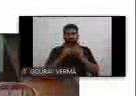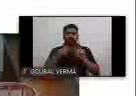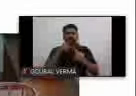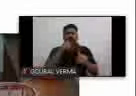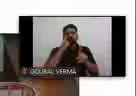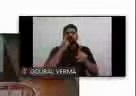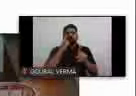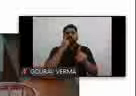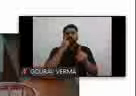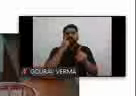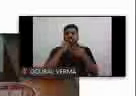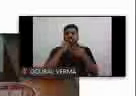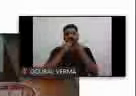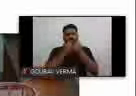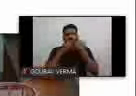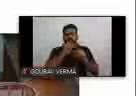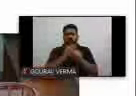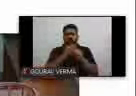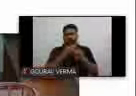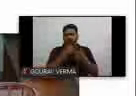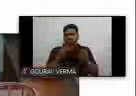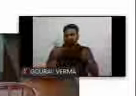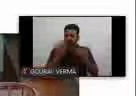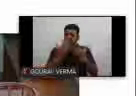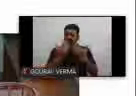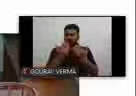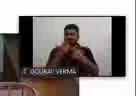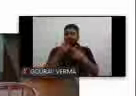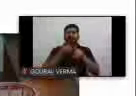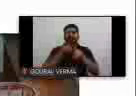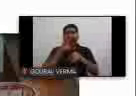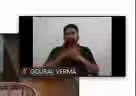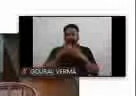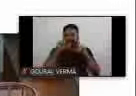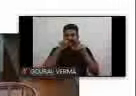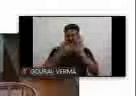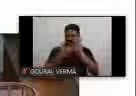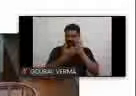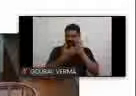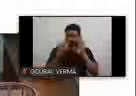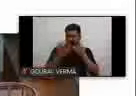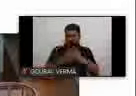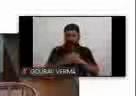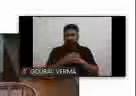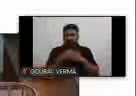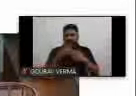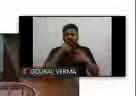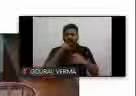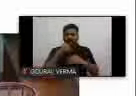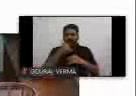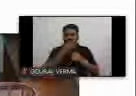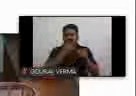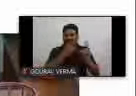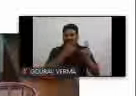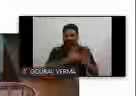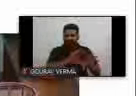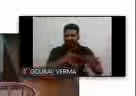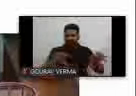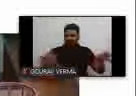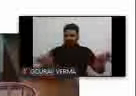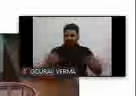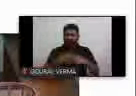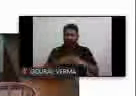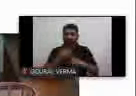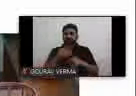Matlab bahut sara task aap kar sakte hain. For example, is picture mein dekhoge to bahut sara toys hai, lekin is child ko